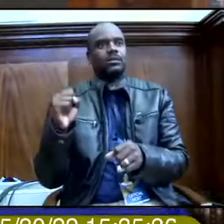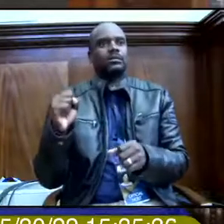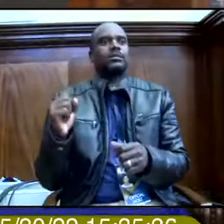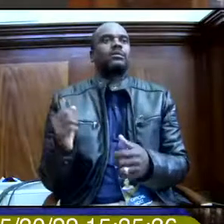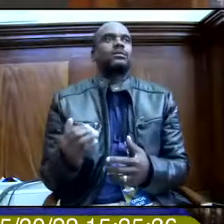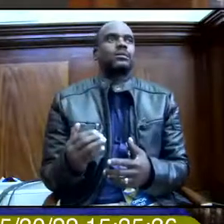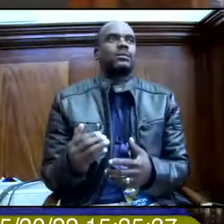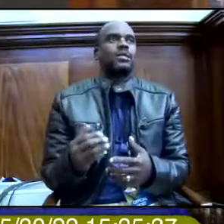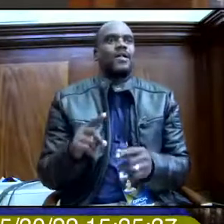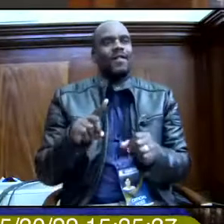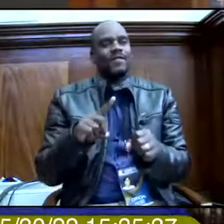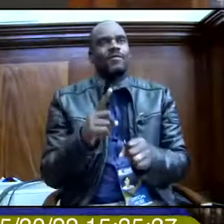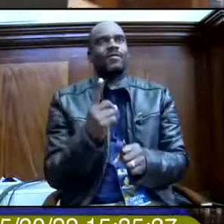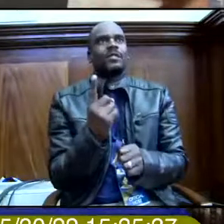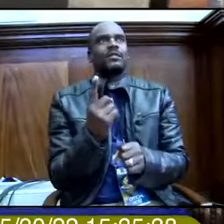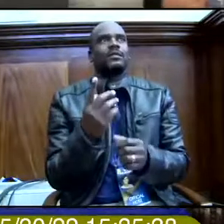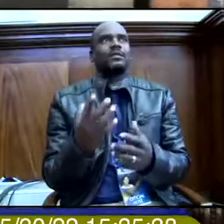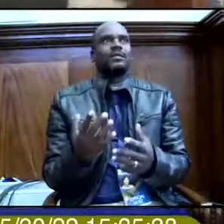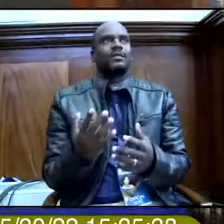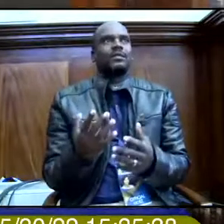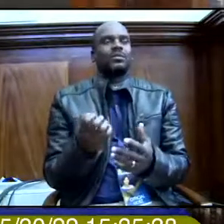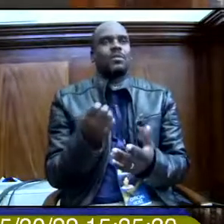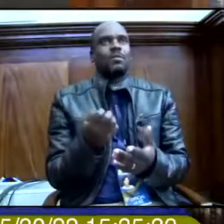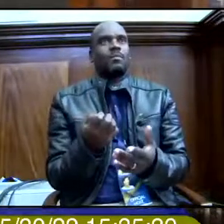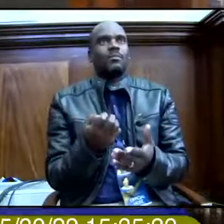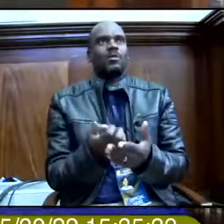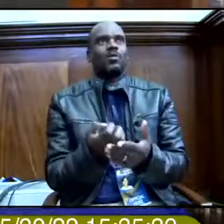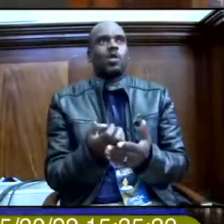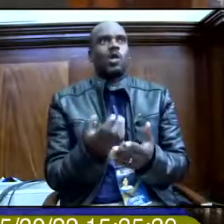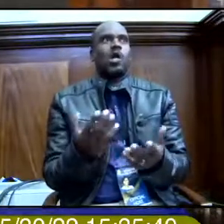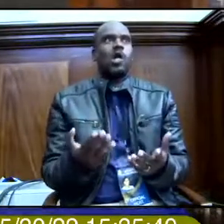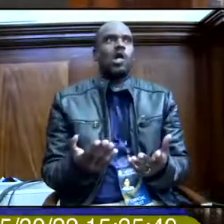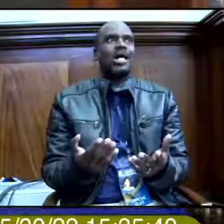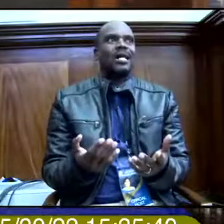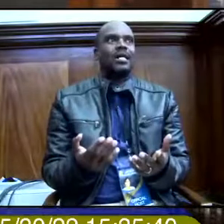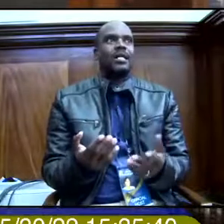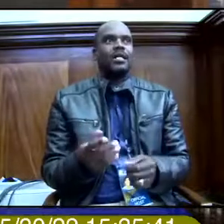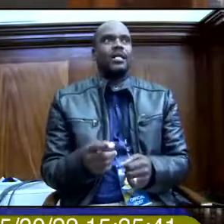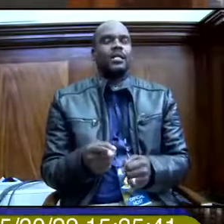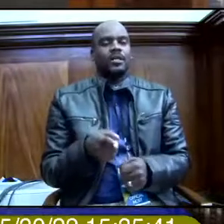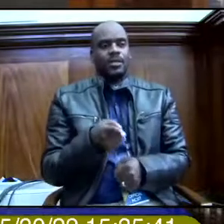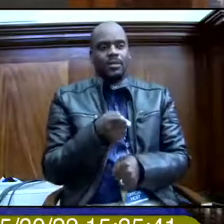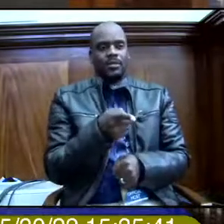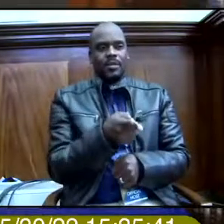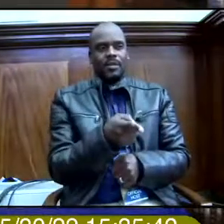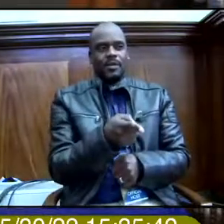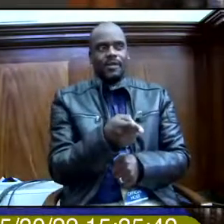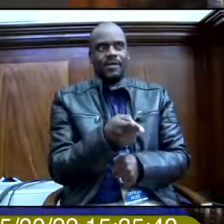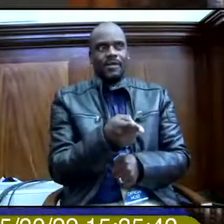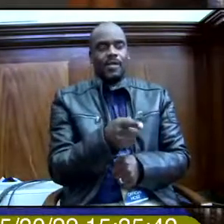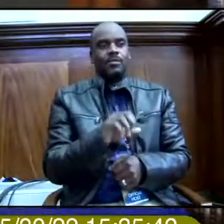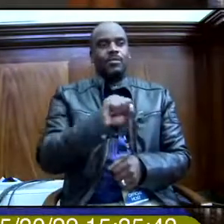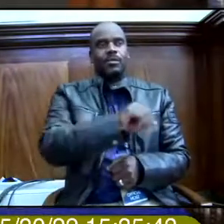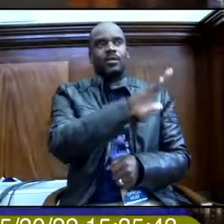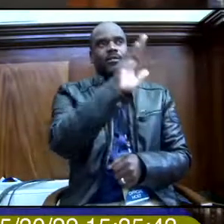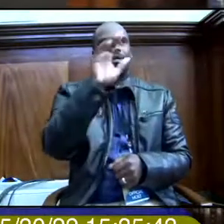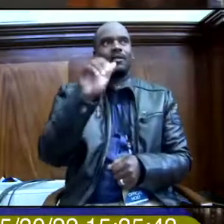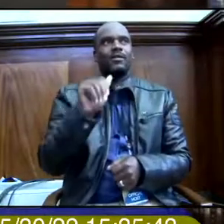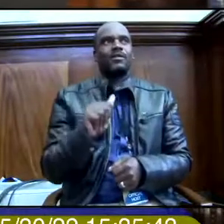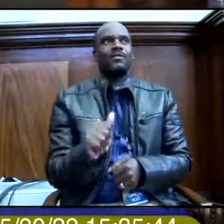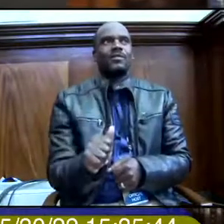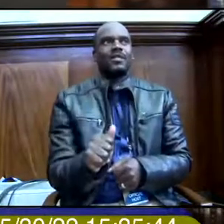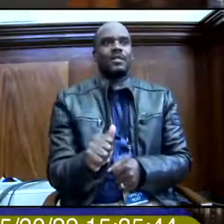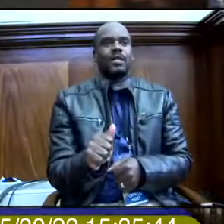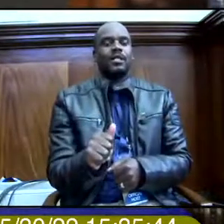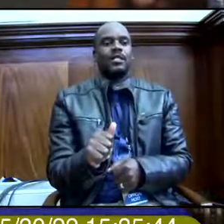references on intellectual property rights in reality many parts of south african cannot claim